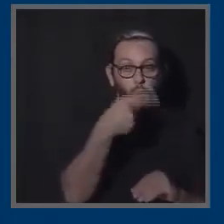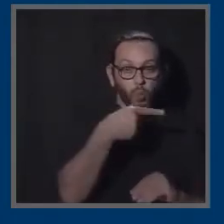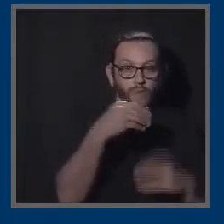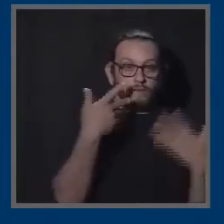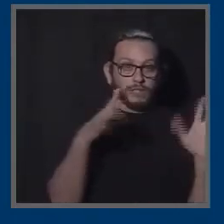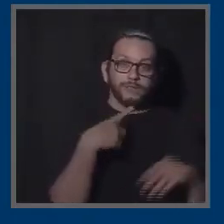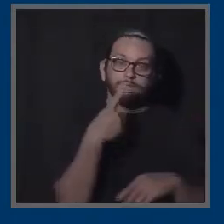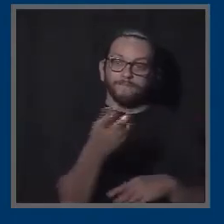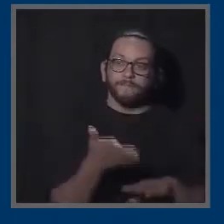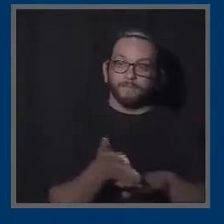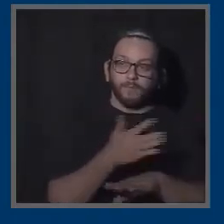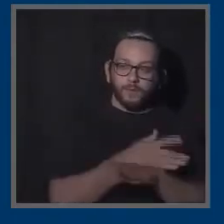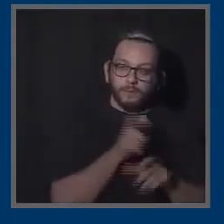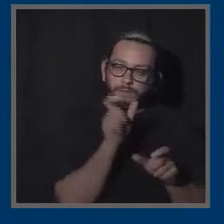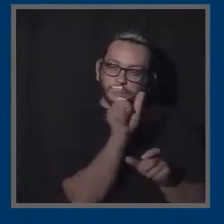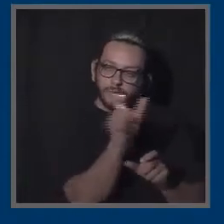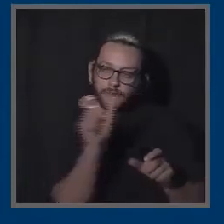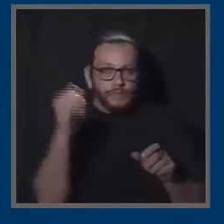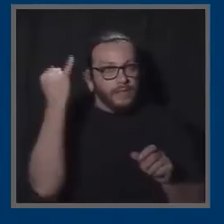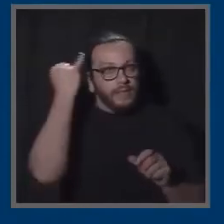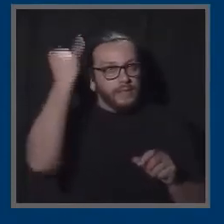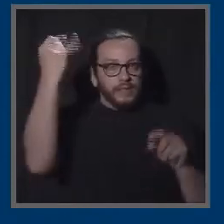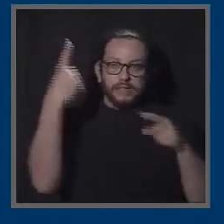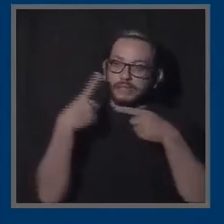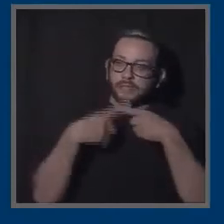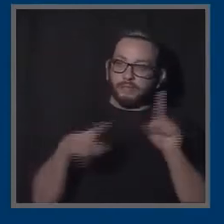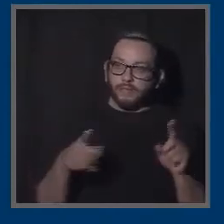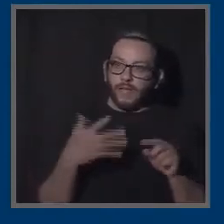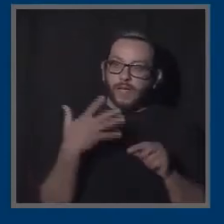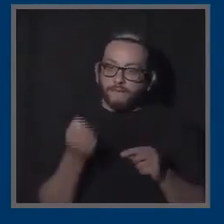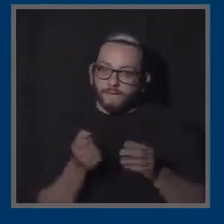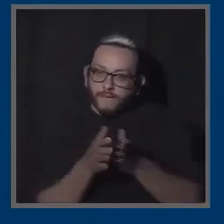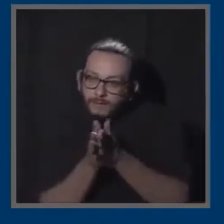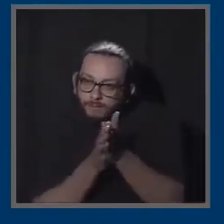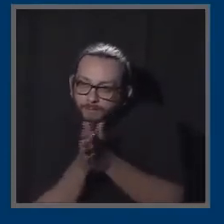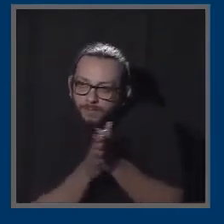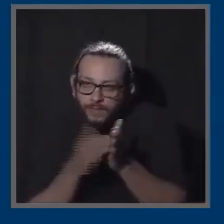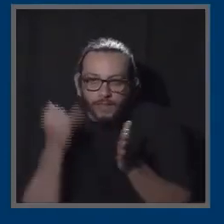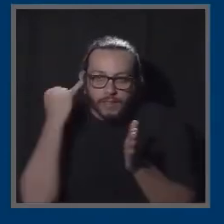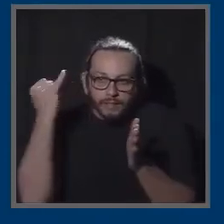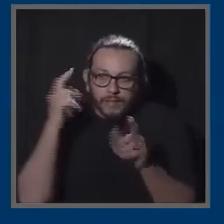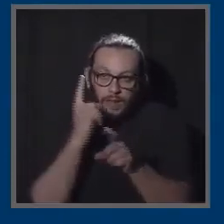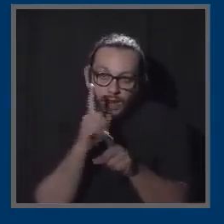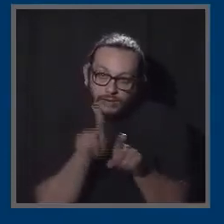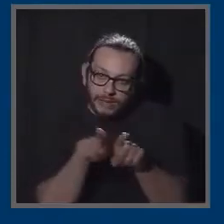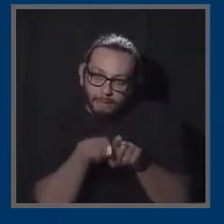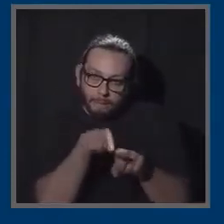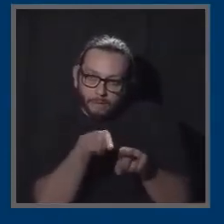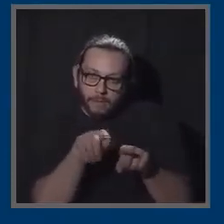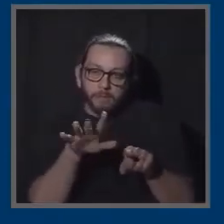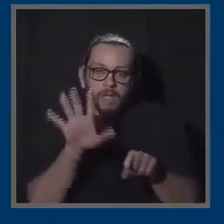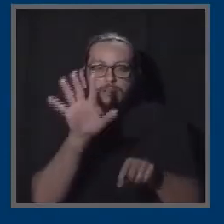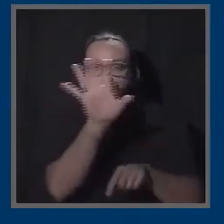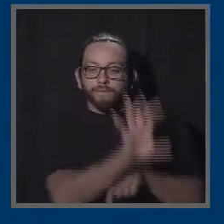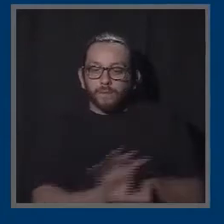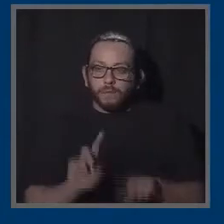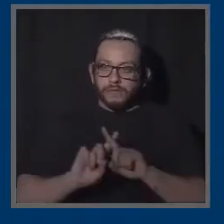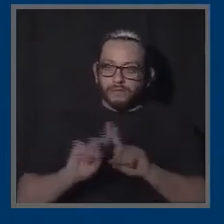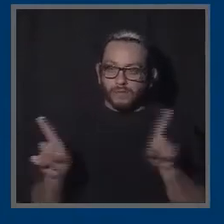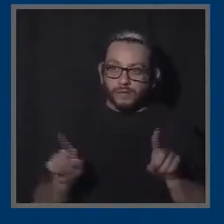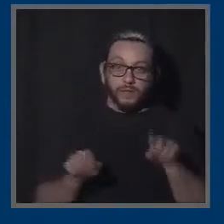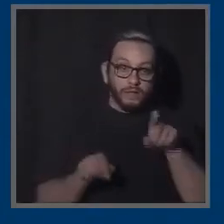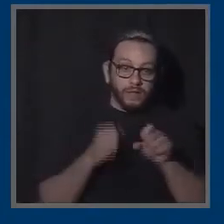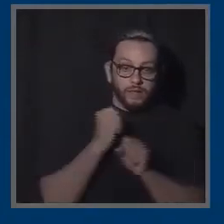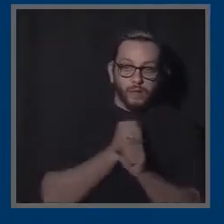different ideas, and sometimes we use the same ideas in different ways from each other. So some of my work has been